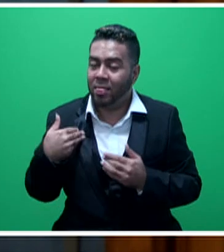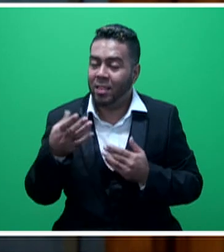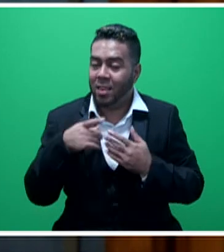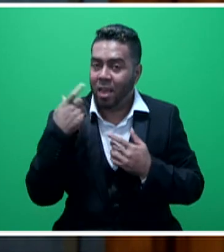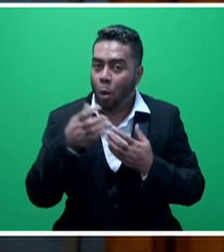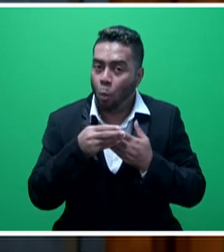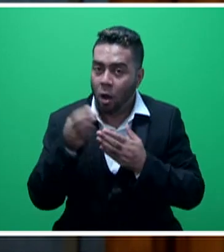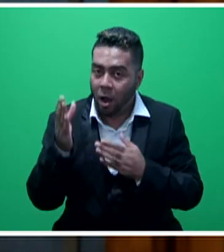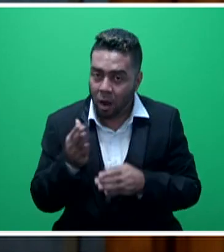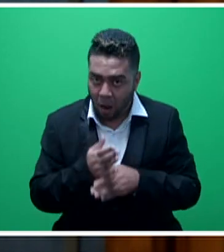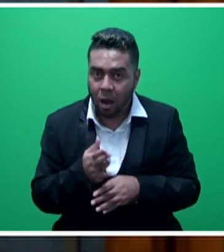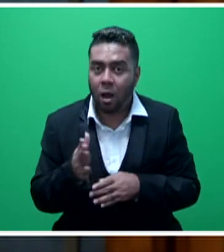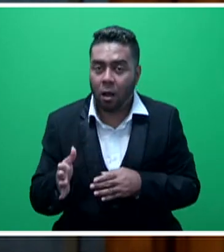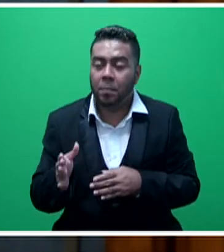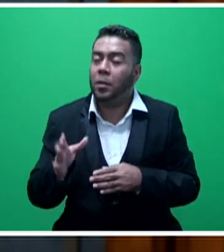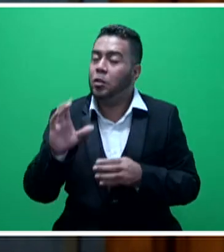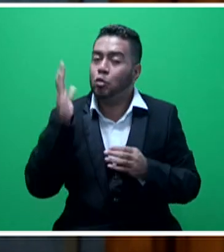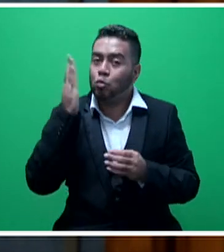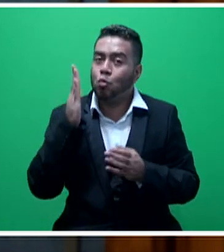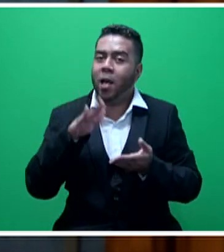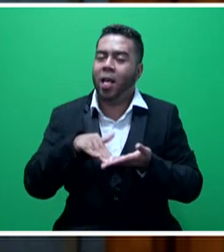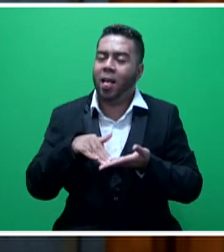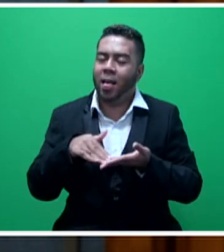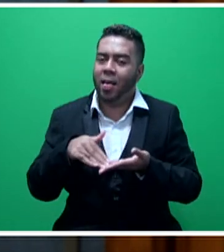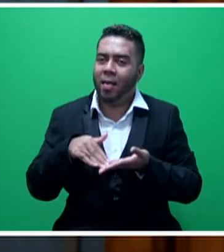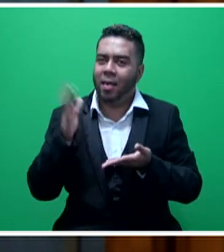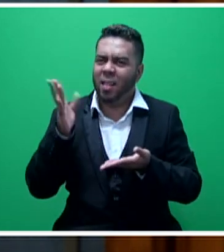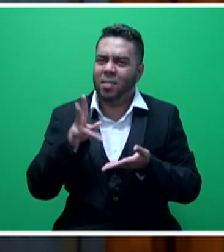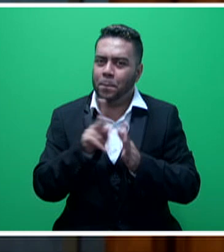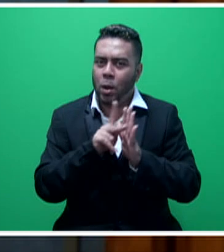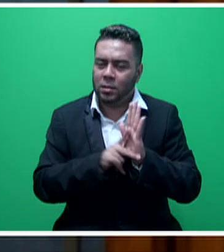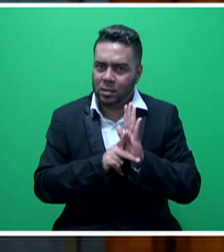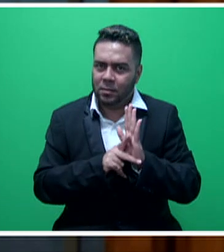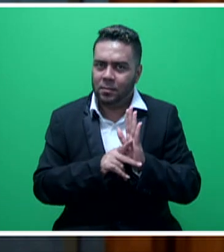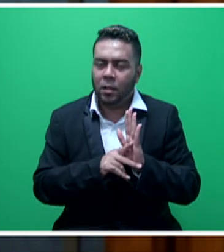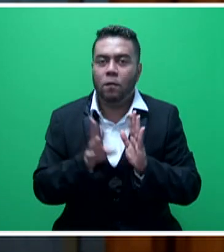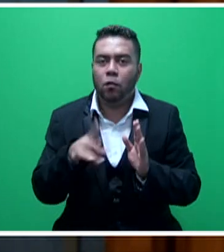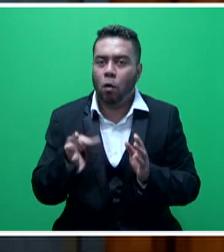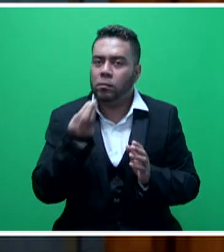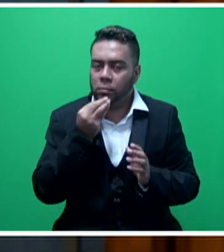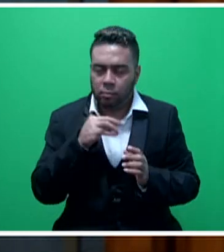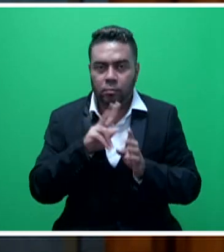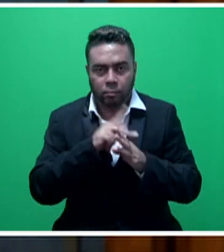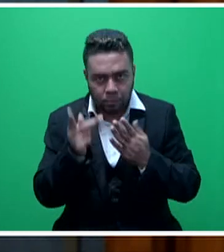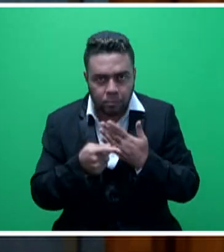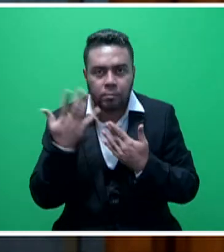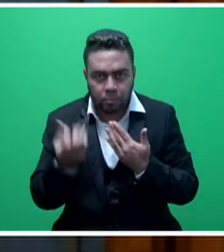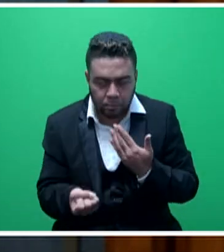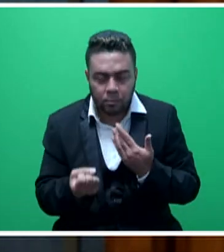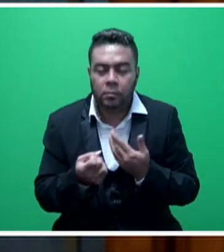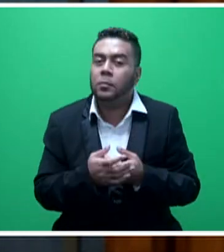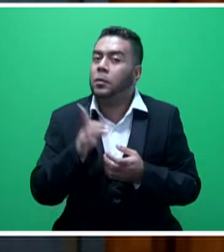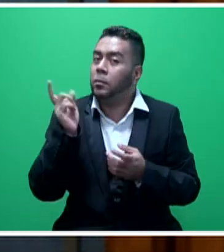Fiji, school health policy, and the integrated management of acute malnutrition guideline for Fiji.